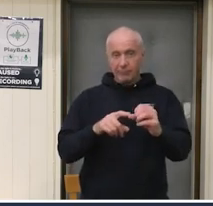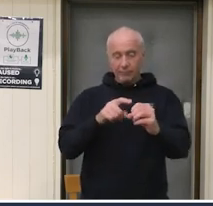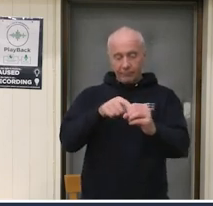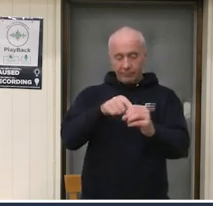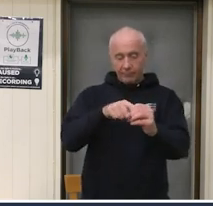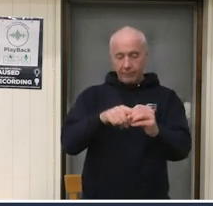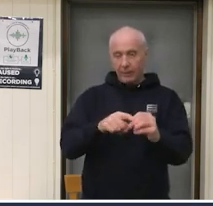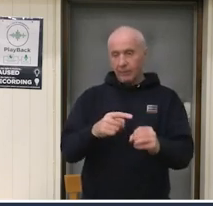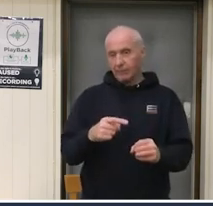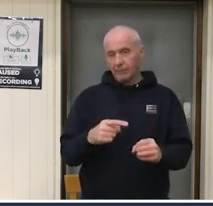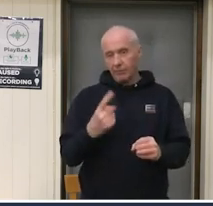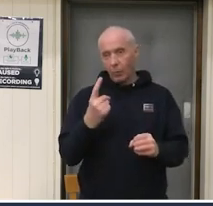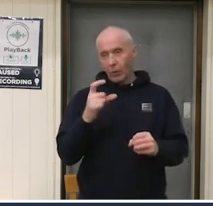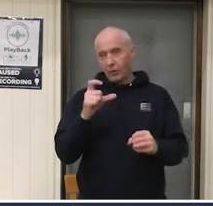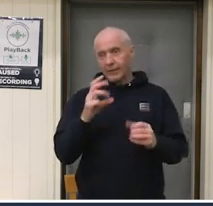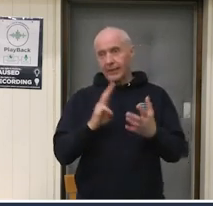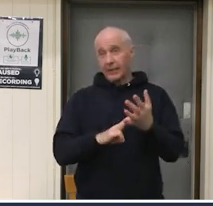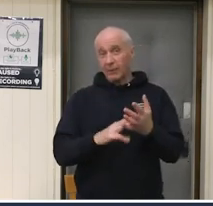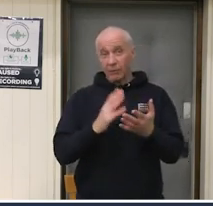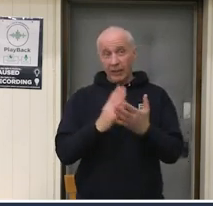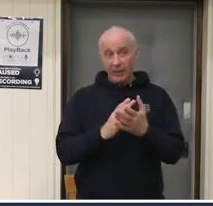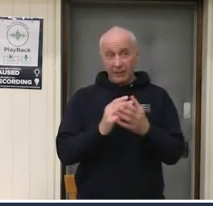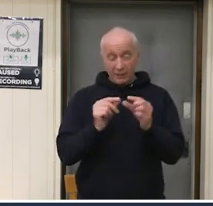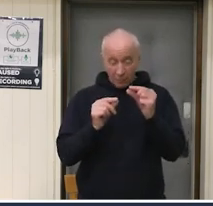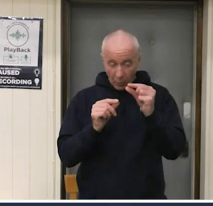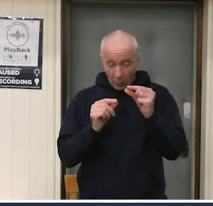there, right? So, tiny, tiny.